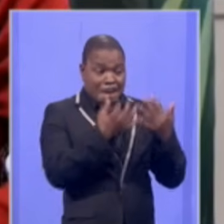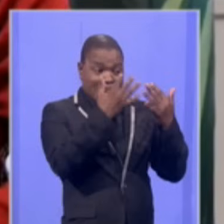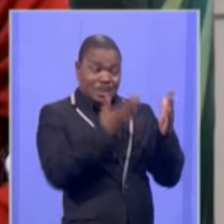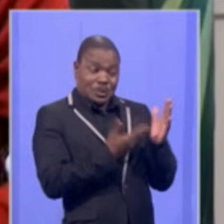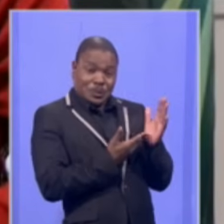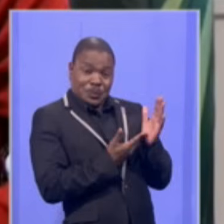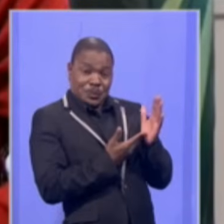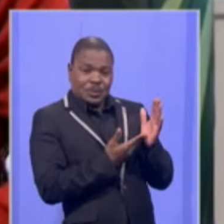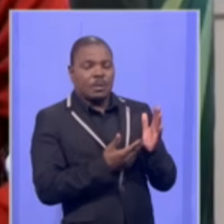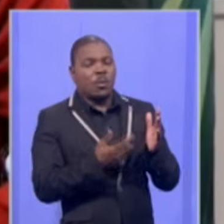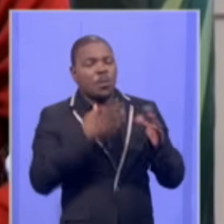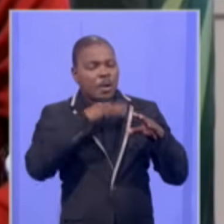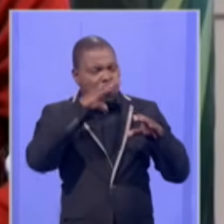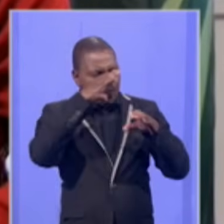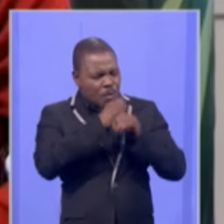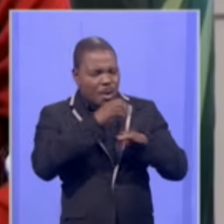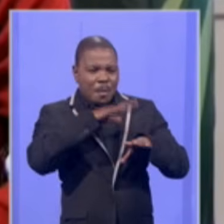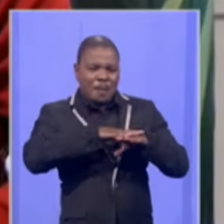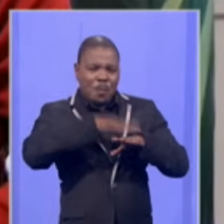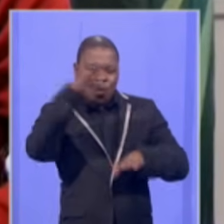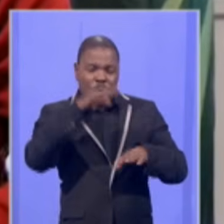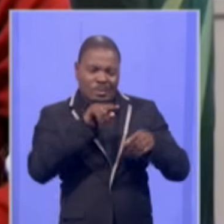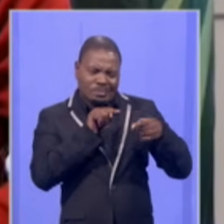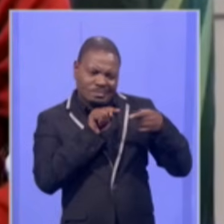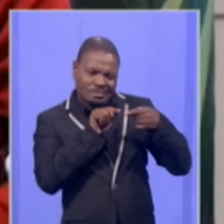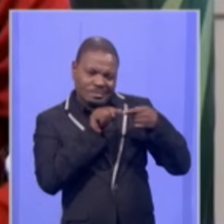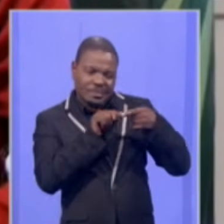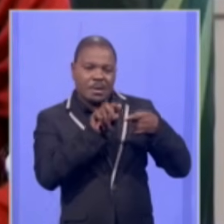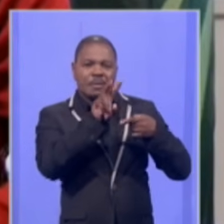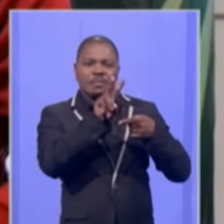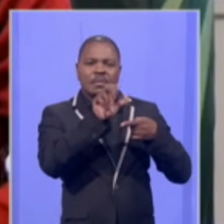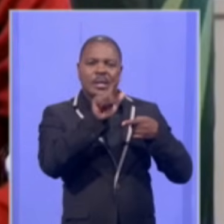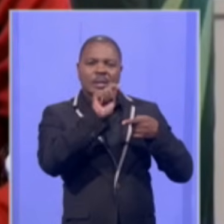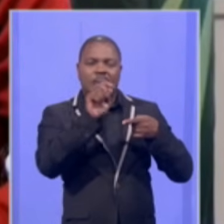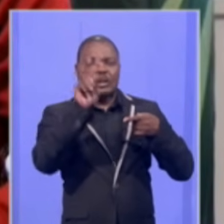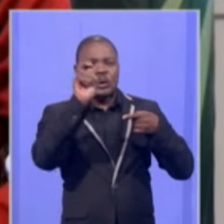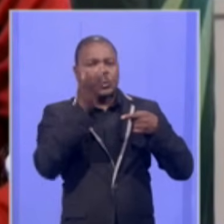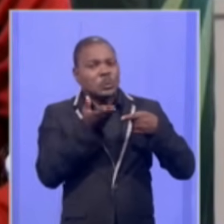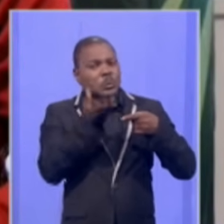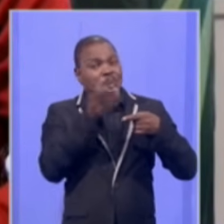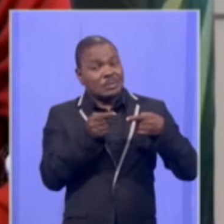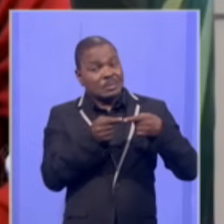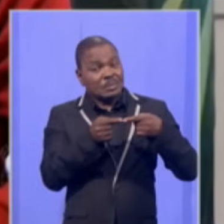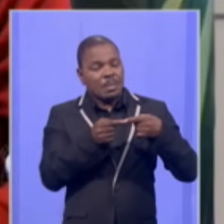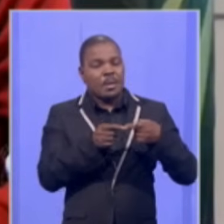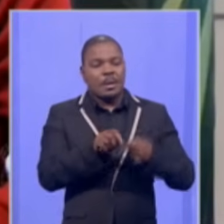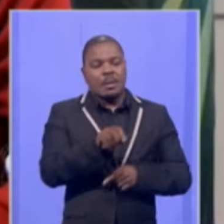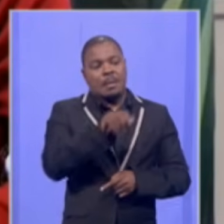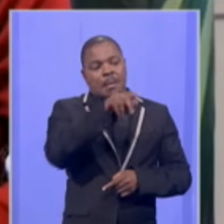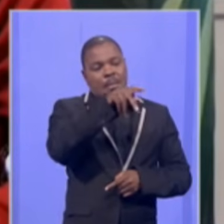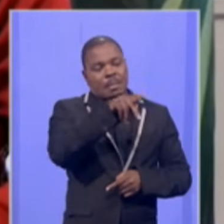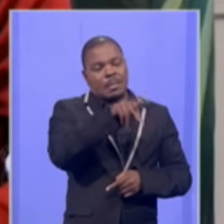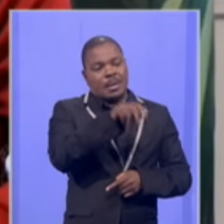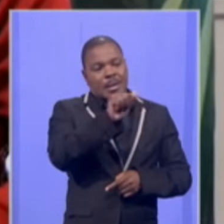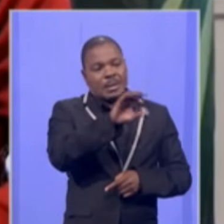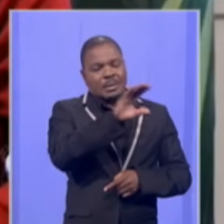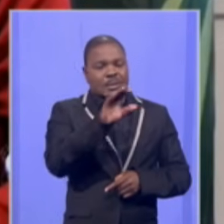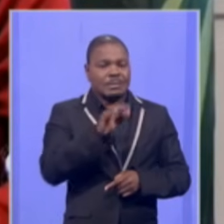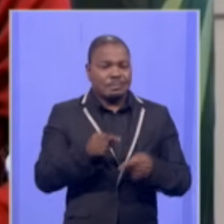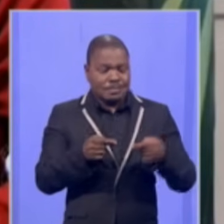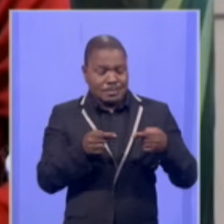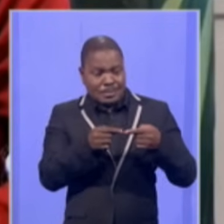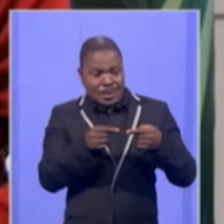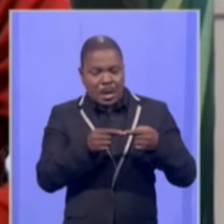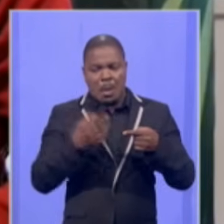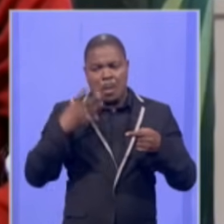particular focus on the contentious proposed VAT increase. The PAC rejects a tax policy that burdens